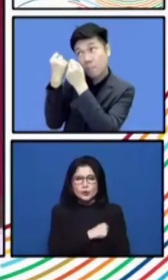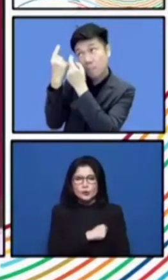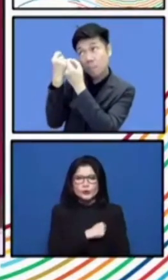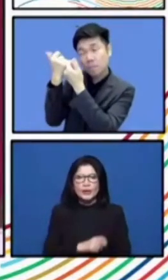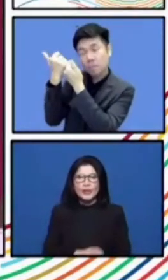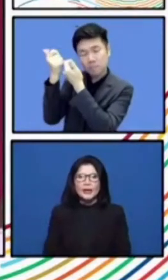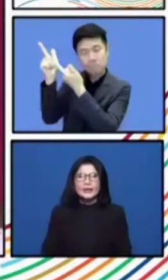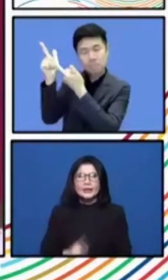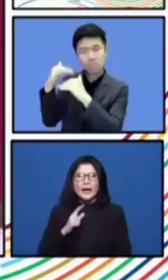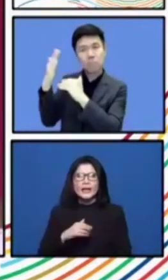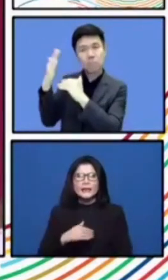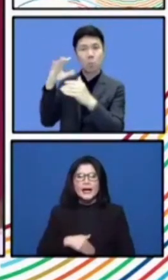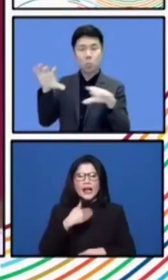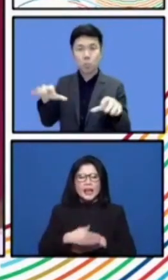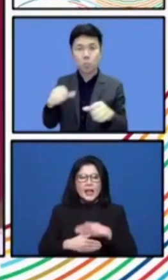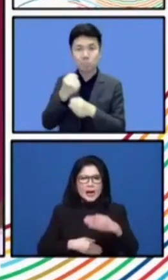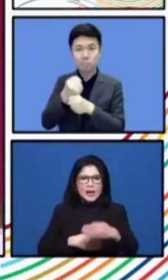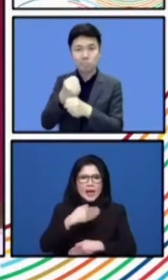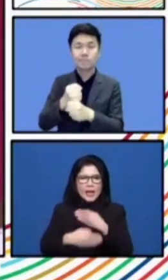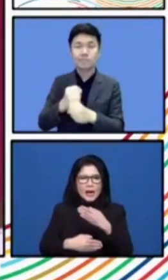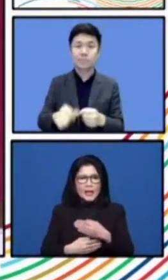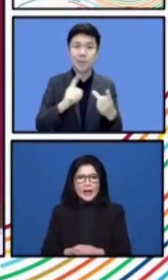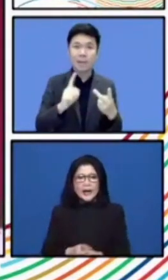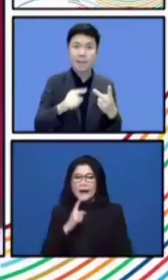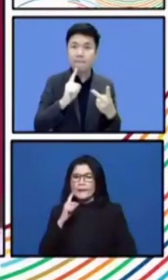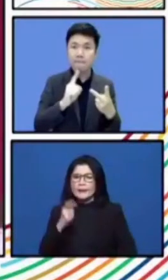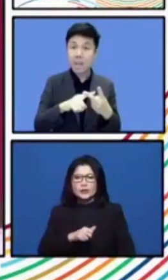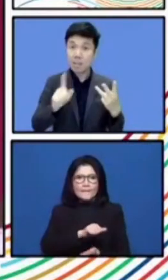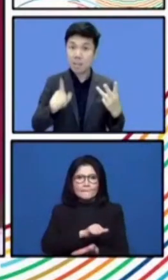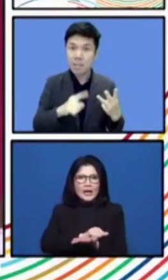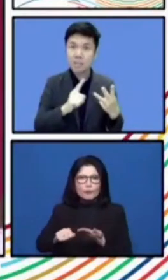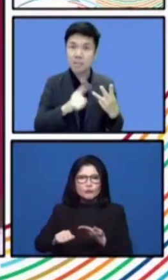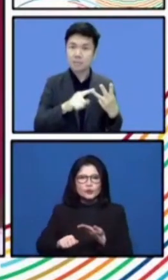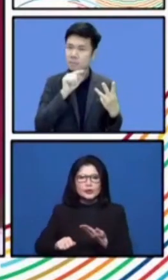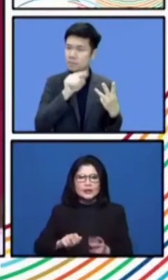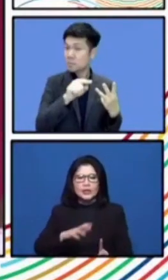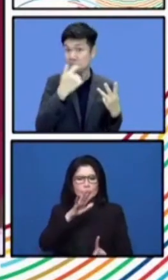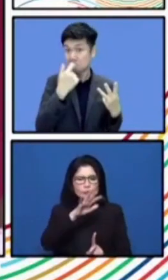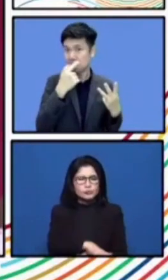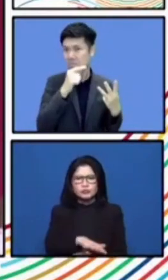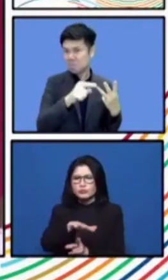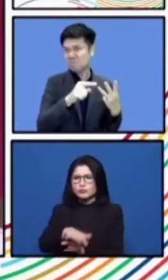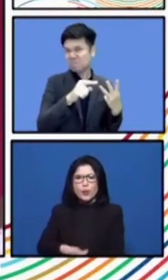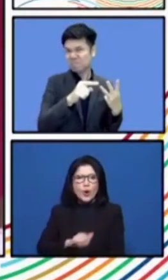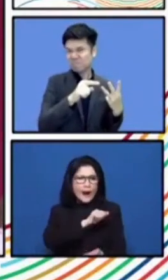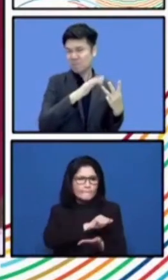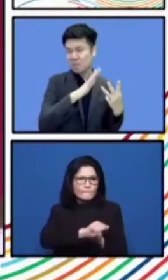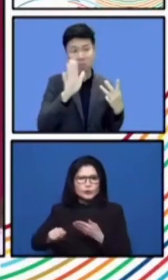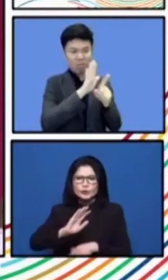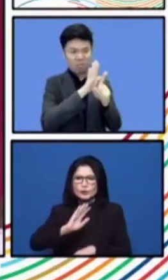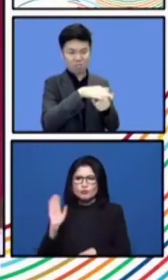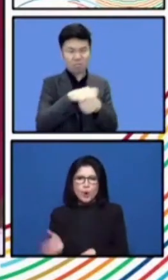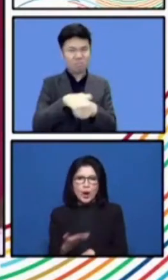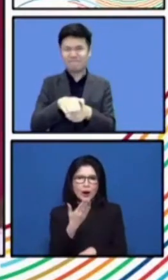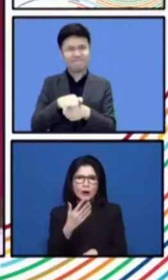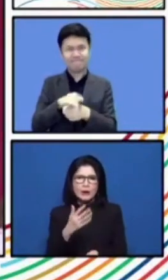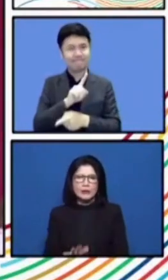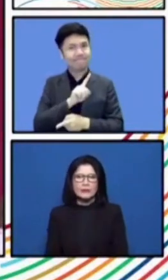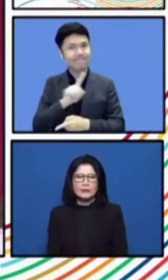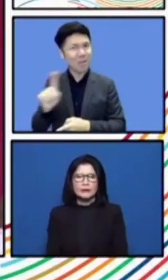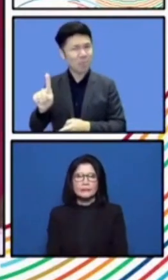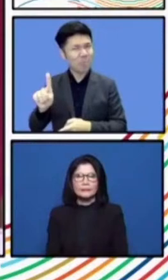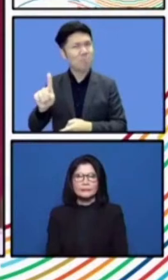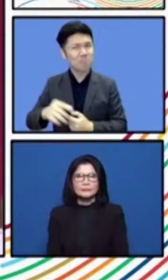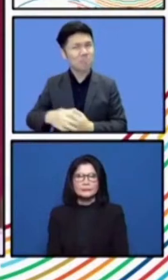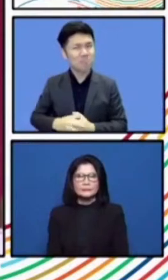eliminate all forms of discrimination to all persons with disability by any person any